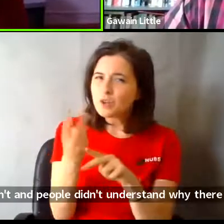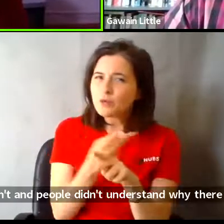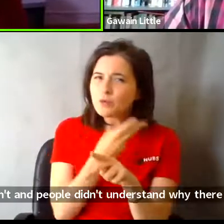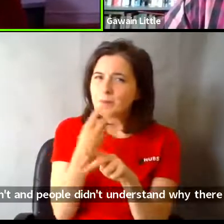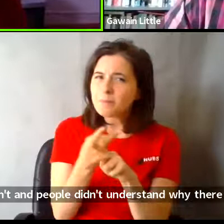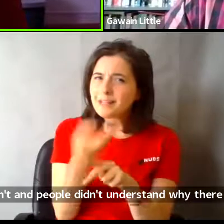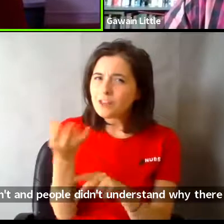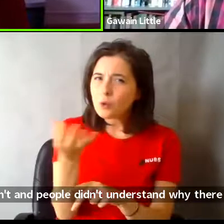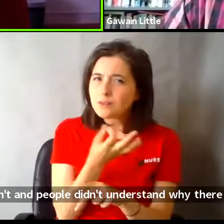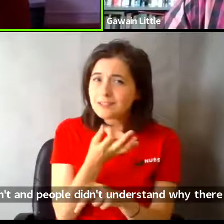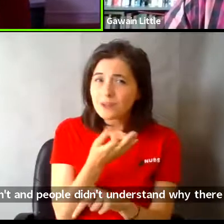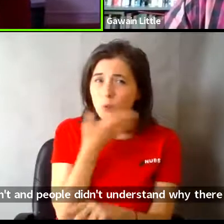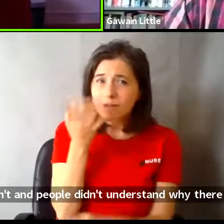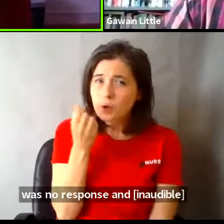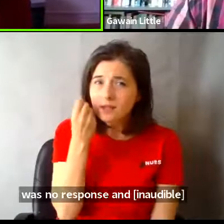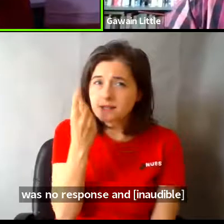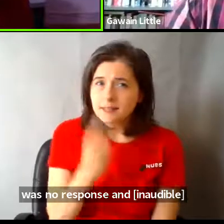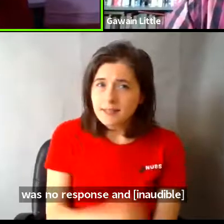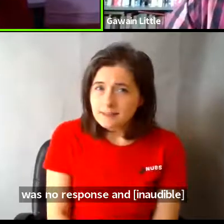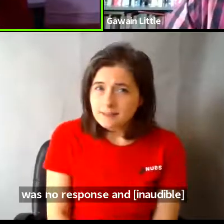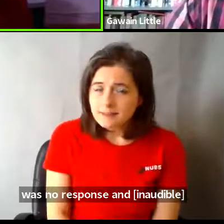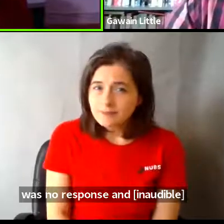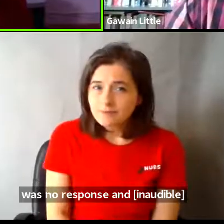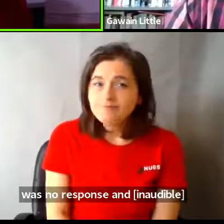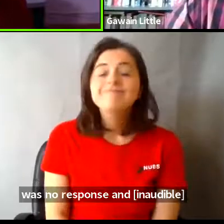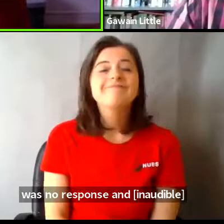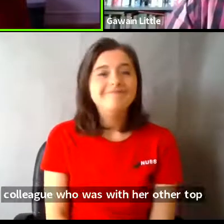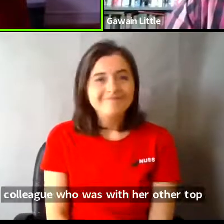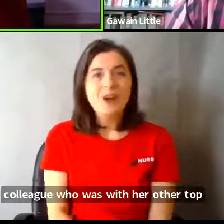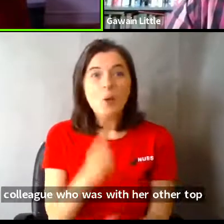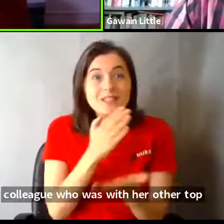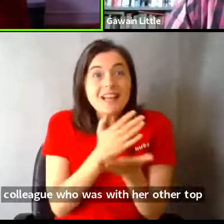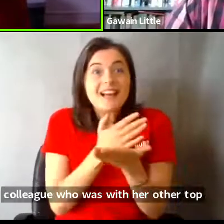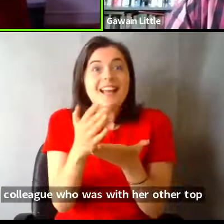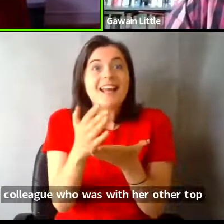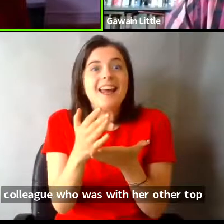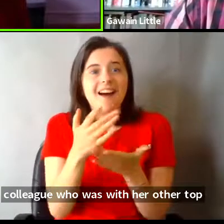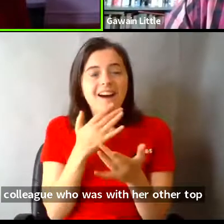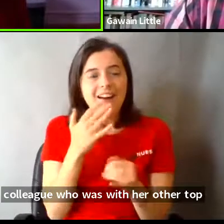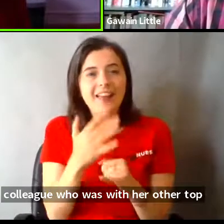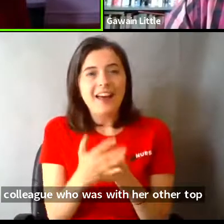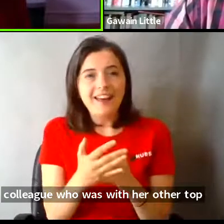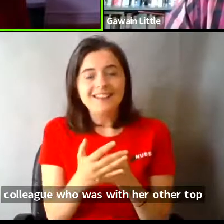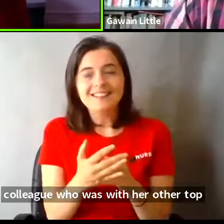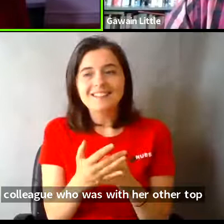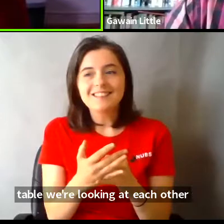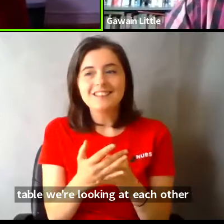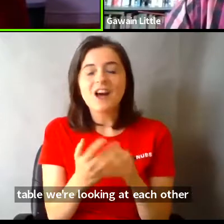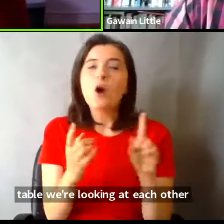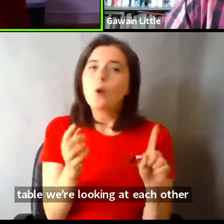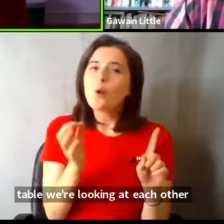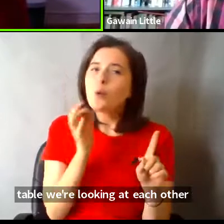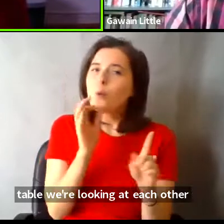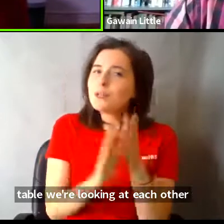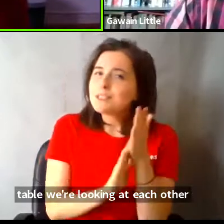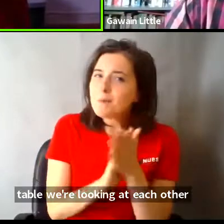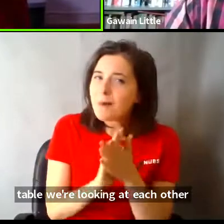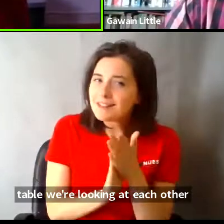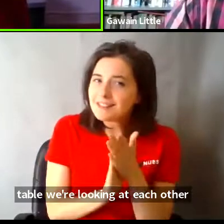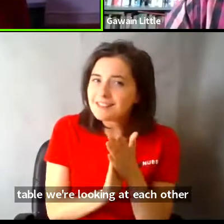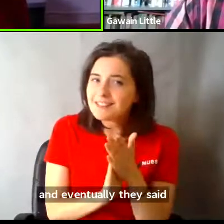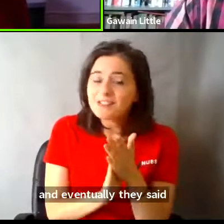don't understand it. Anyway, it was clear from the end of her talk that what she was saying was that it